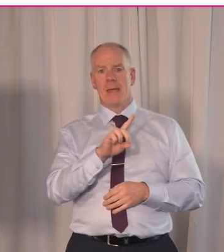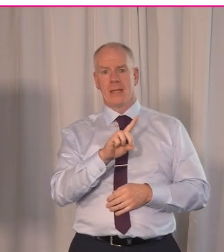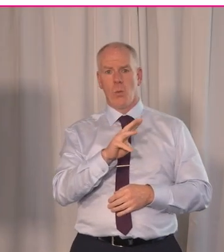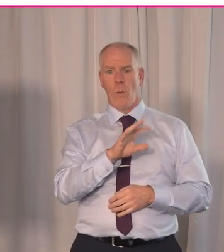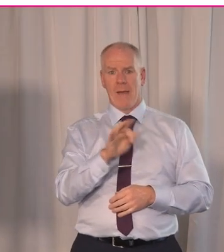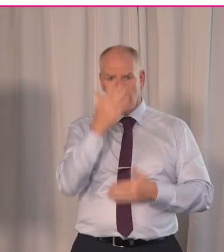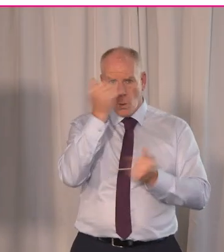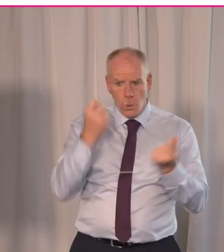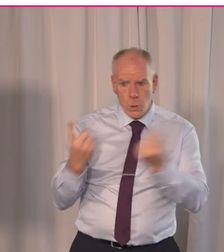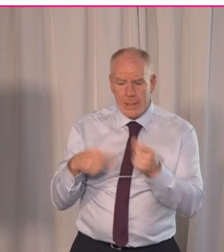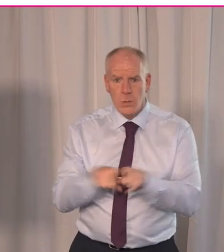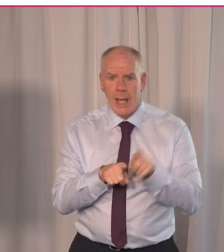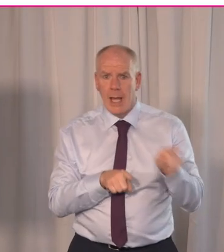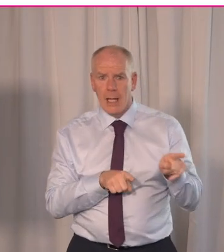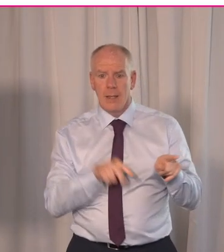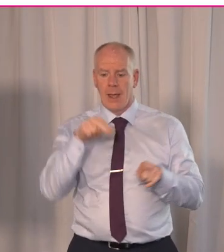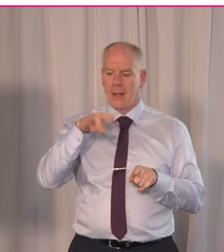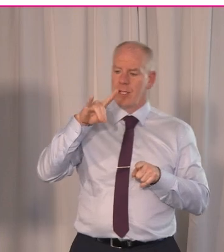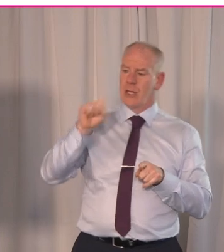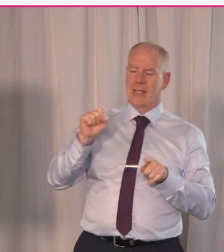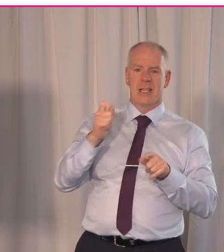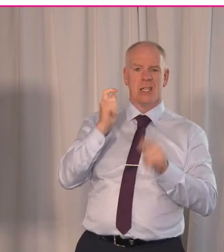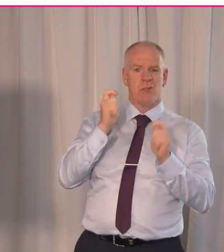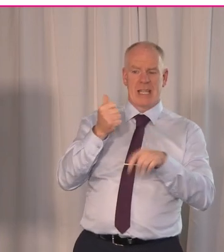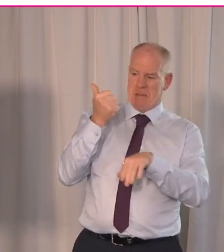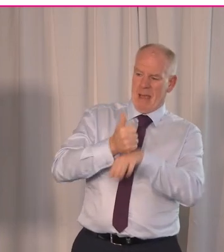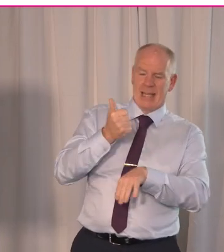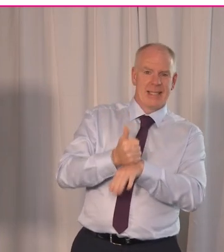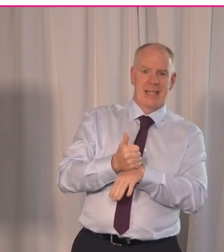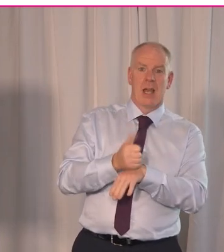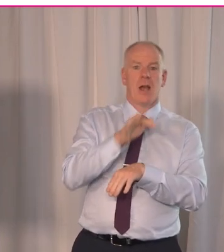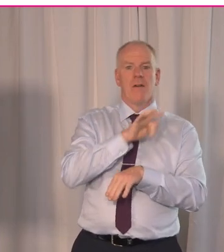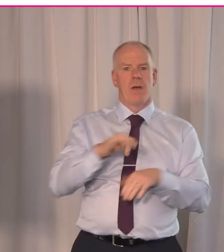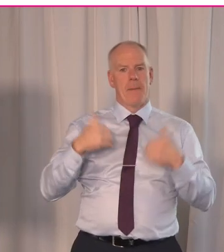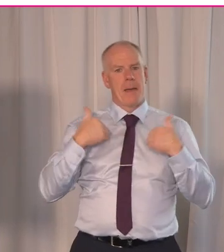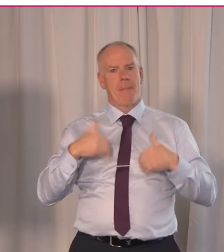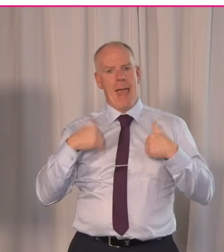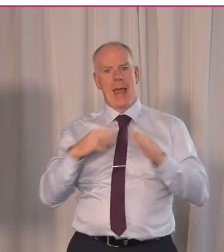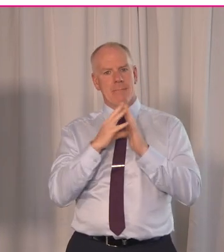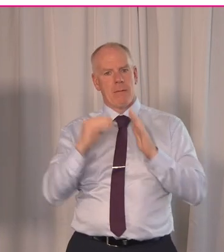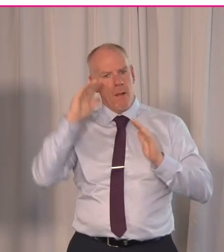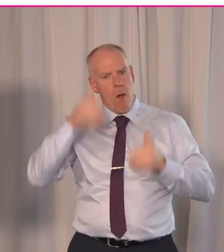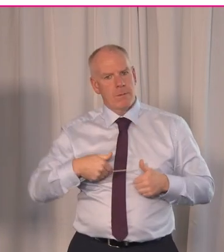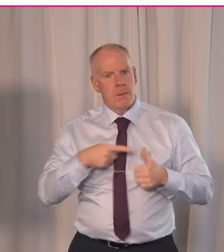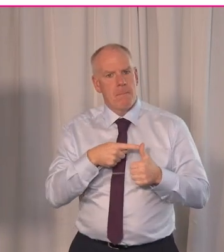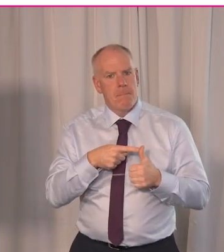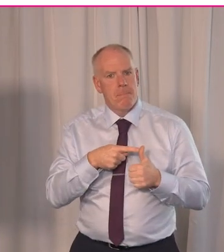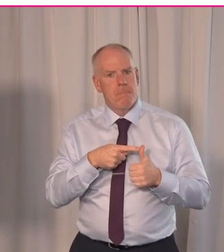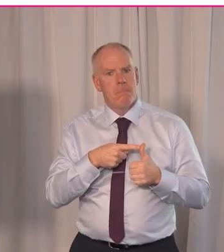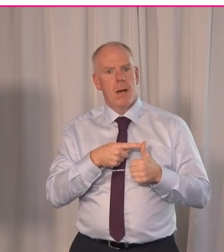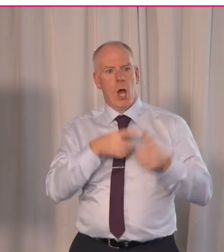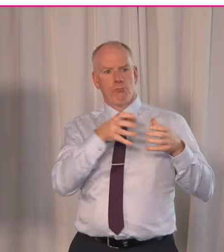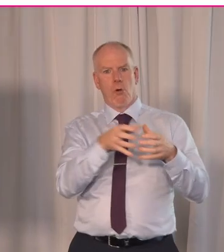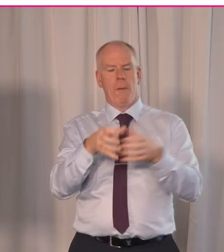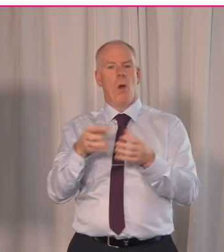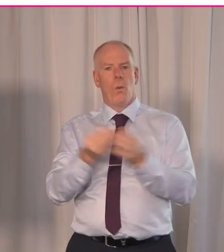And NHS training is very basic. It's based on that male model of autism. It's actually grouped together